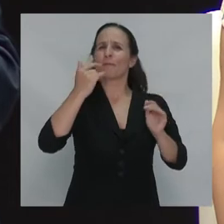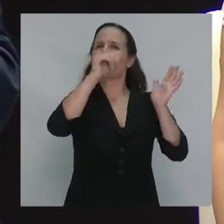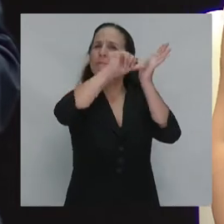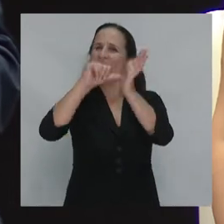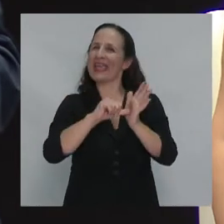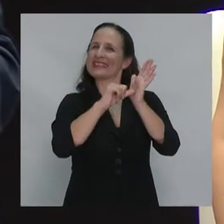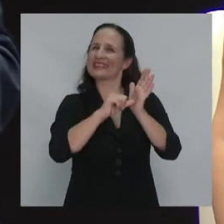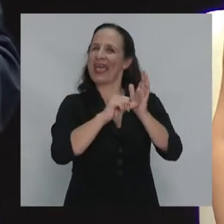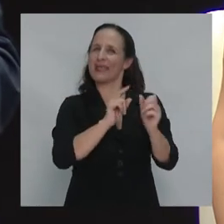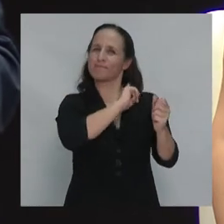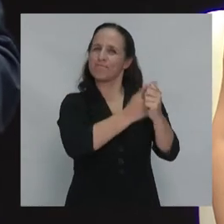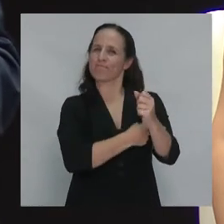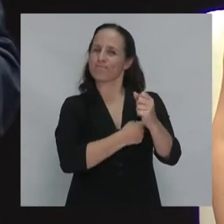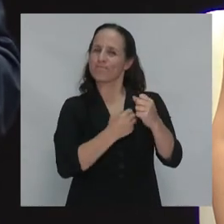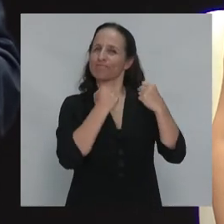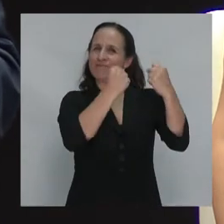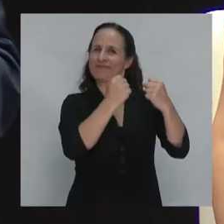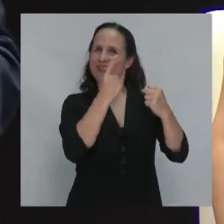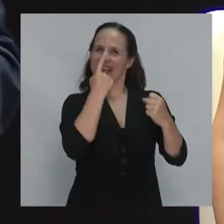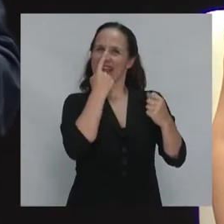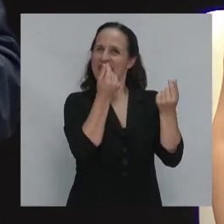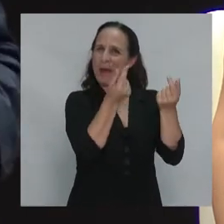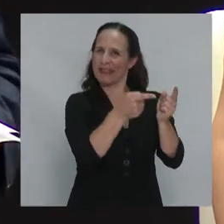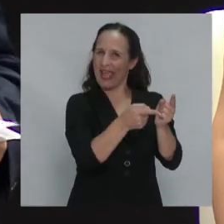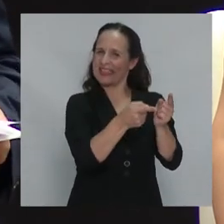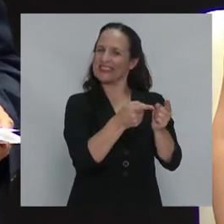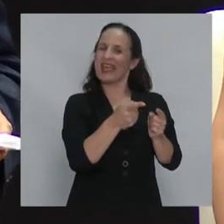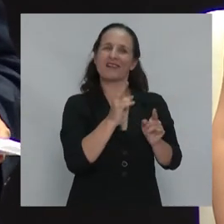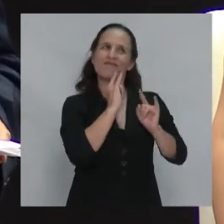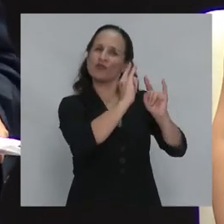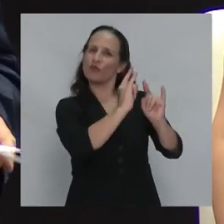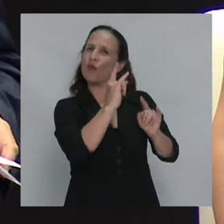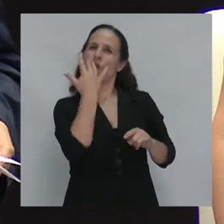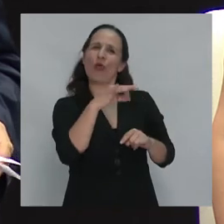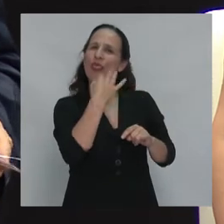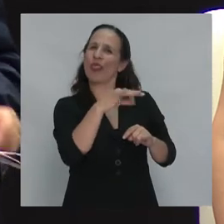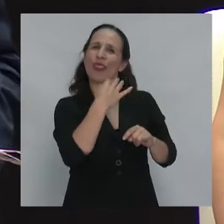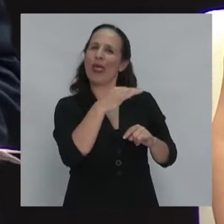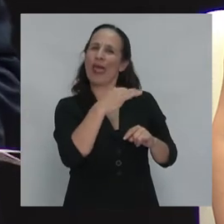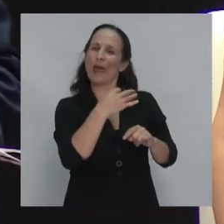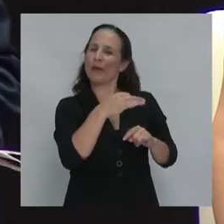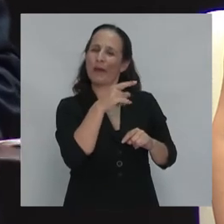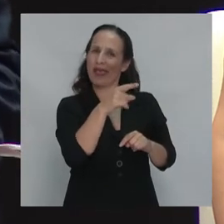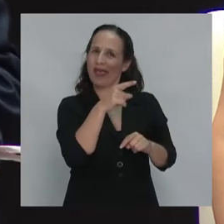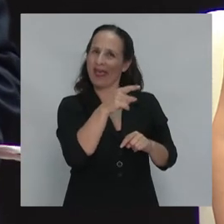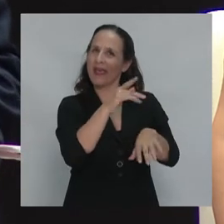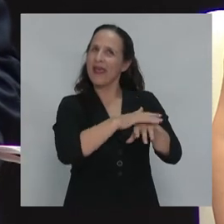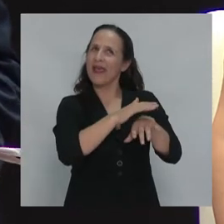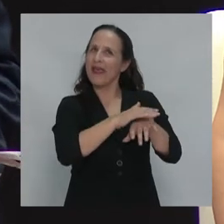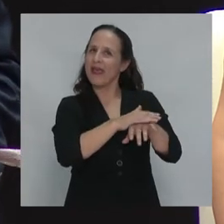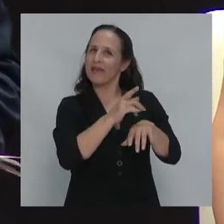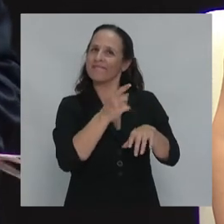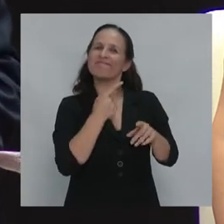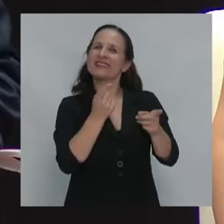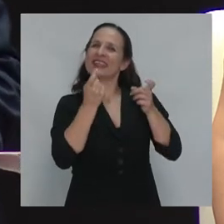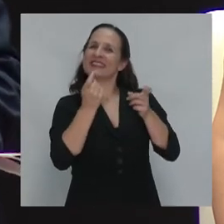south, must be held accountable. As a first step, we require a fair taxation of